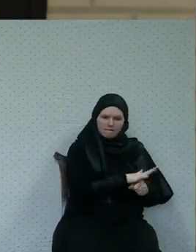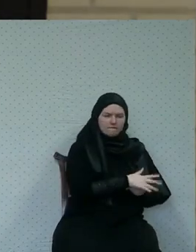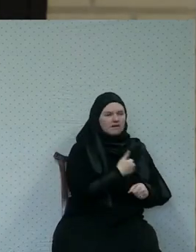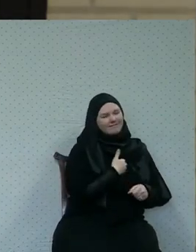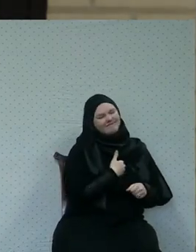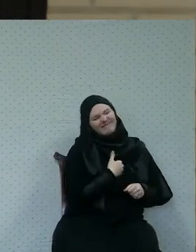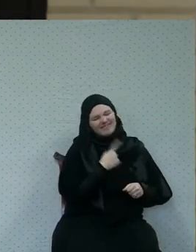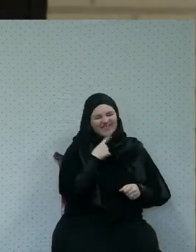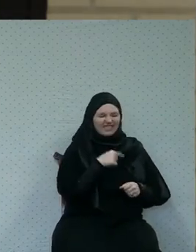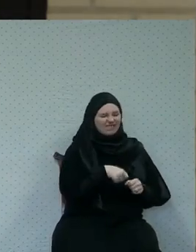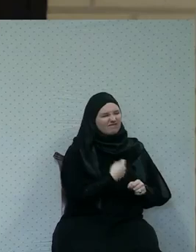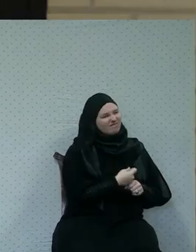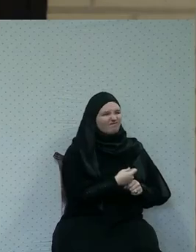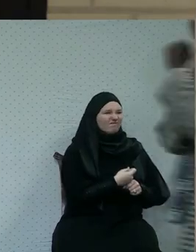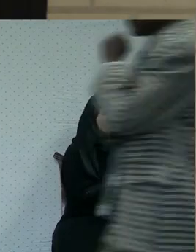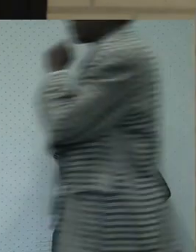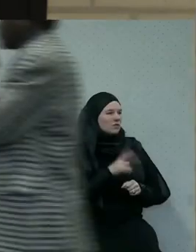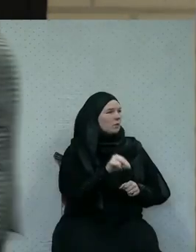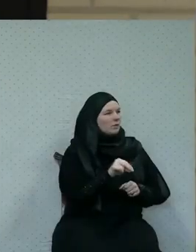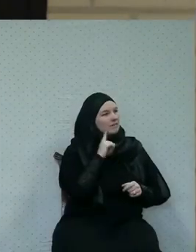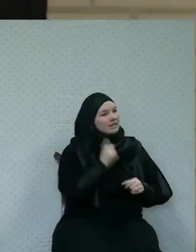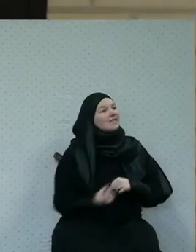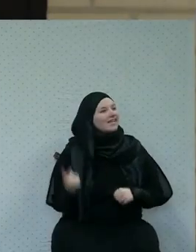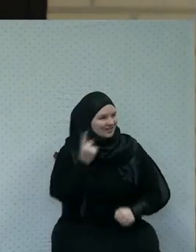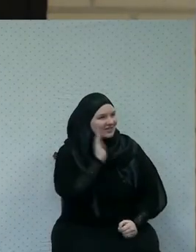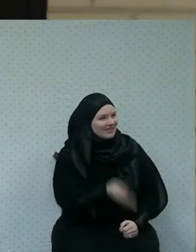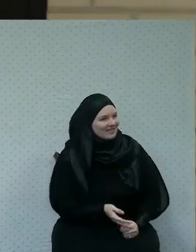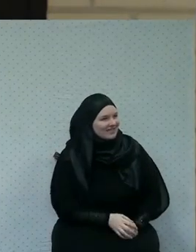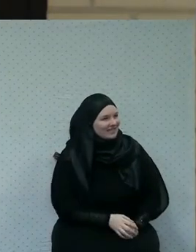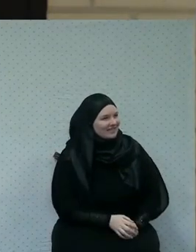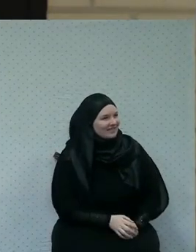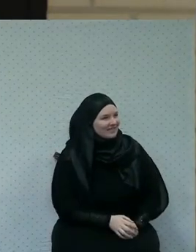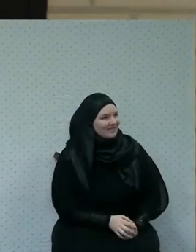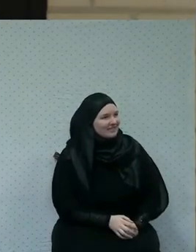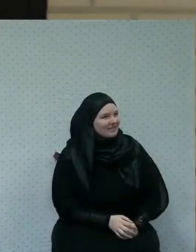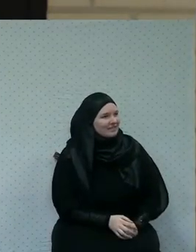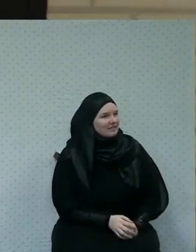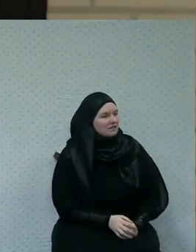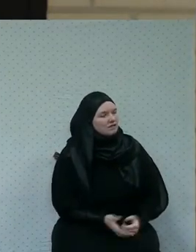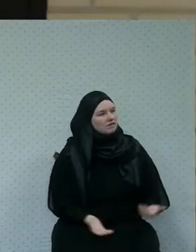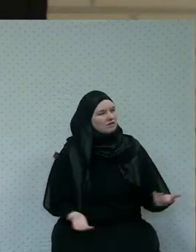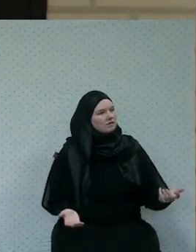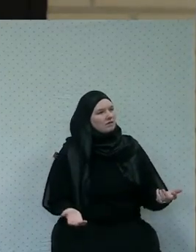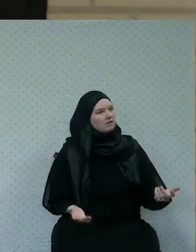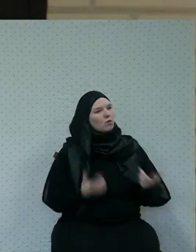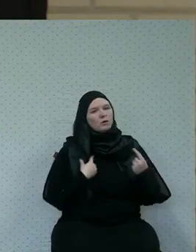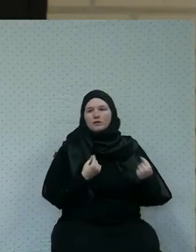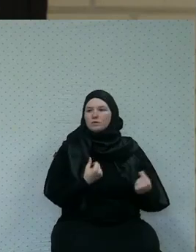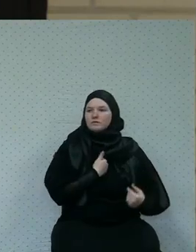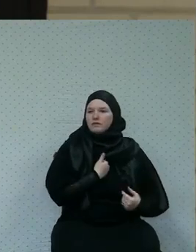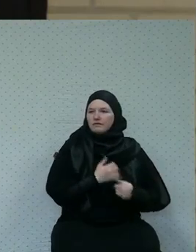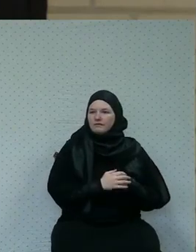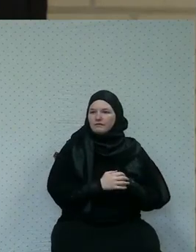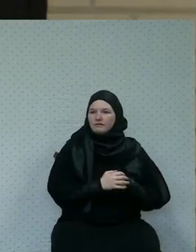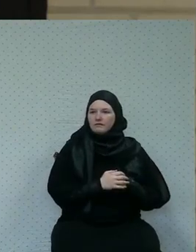I say, this year, no, but next year. And I have not made it before, what do I do to myself, to